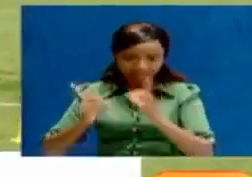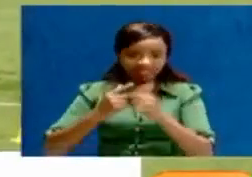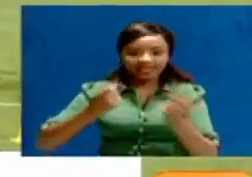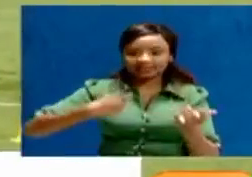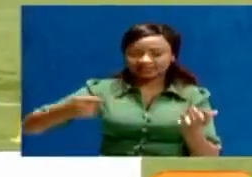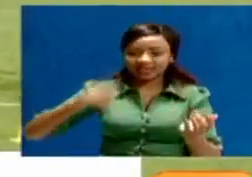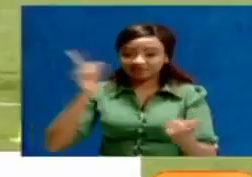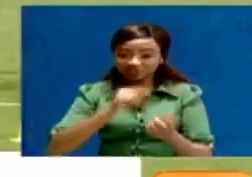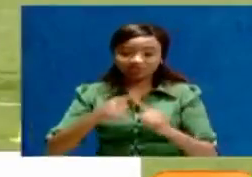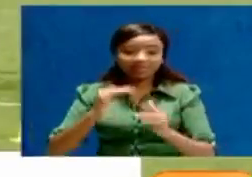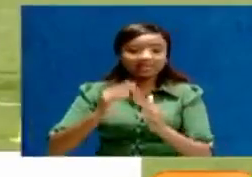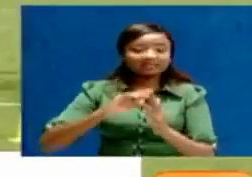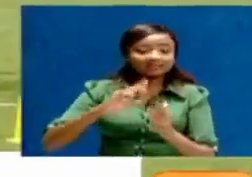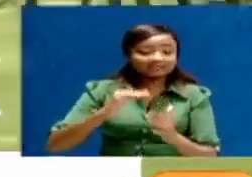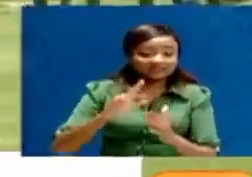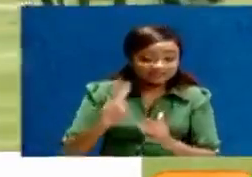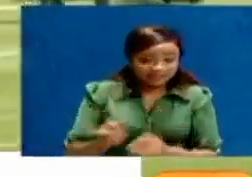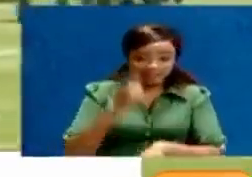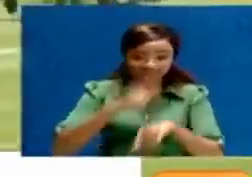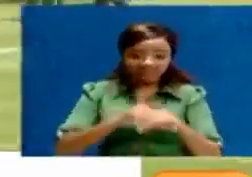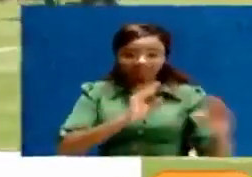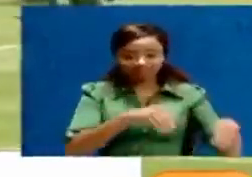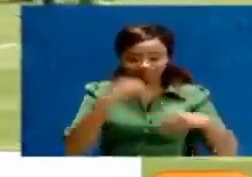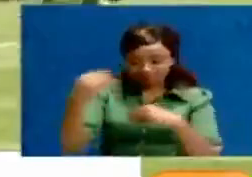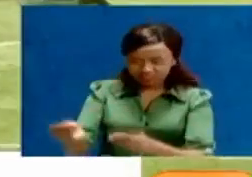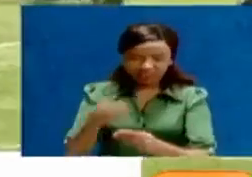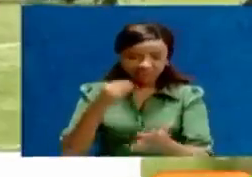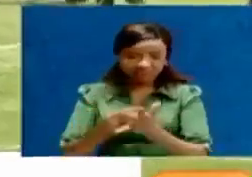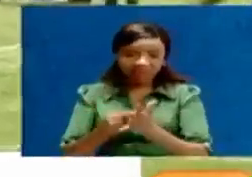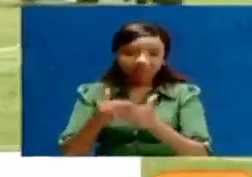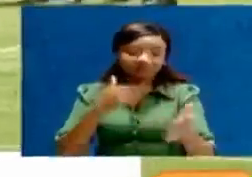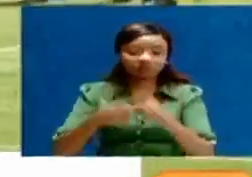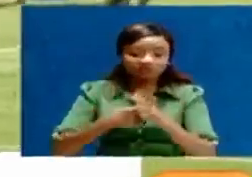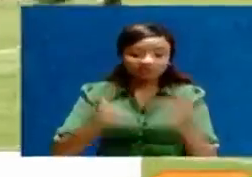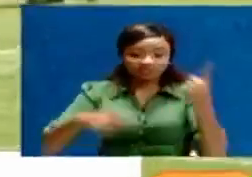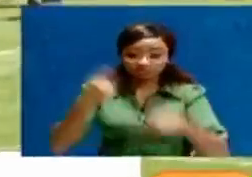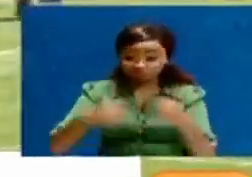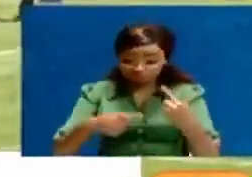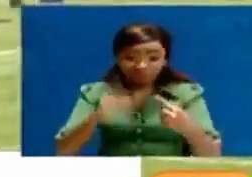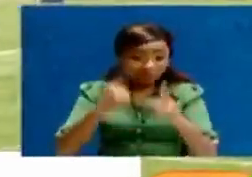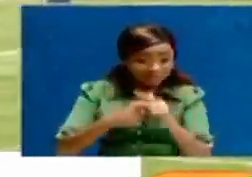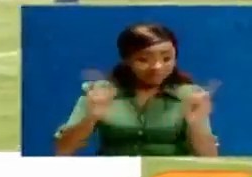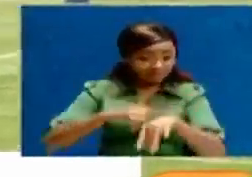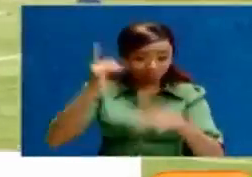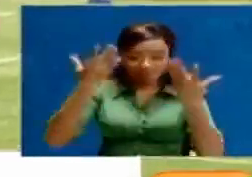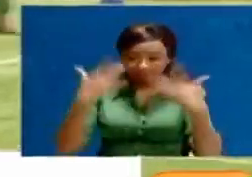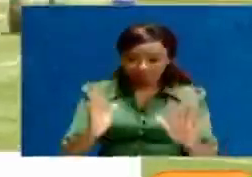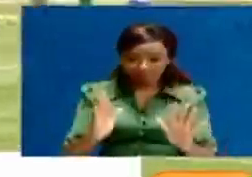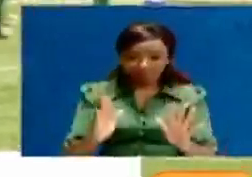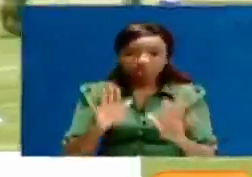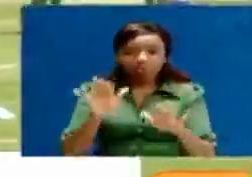clubs will receive the second tranche a month before the season starts. The new season kickoff date has not been established as the